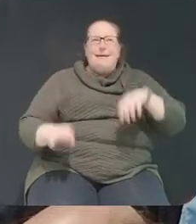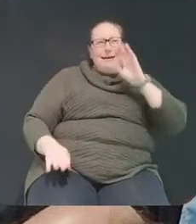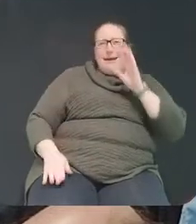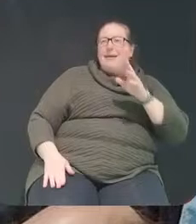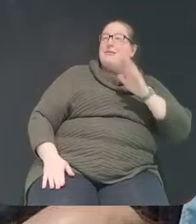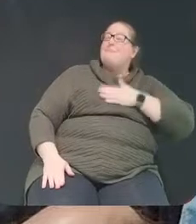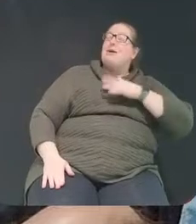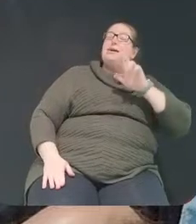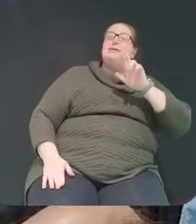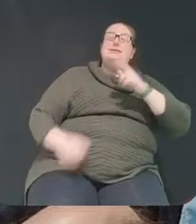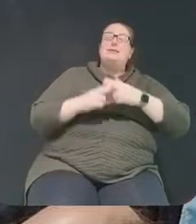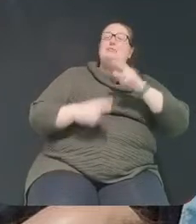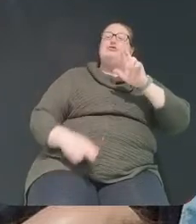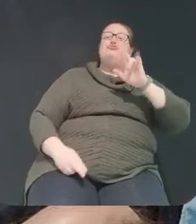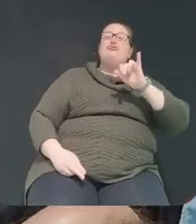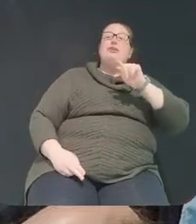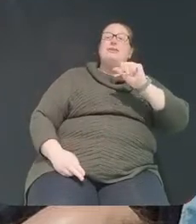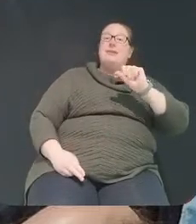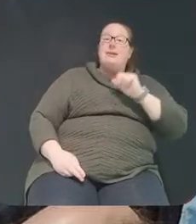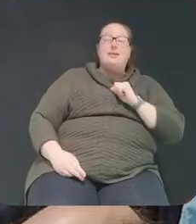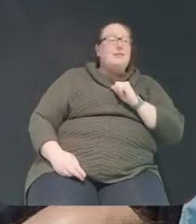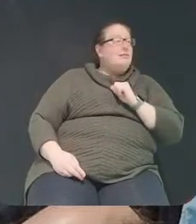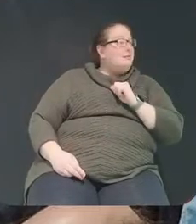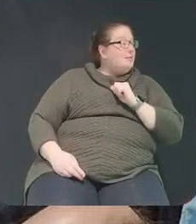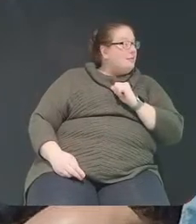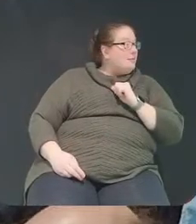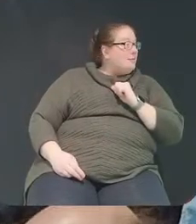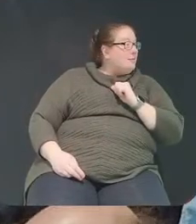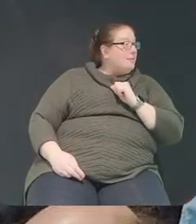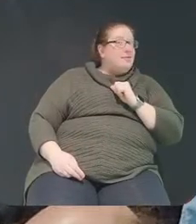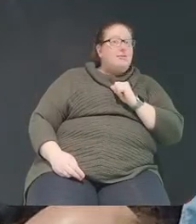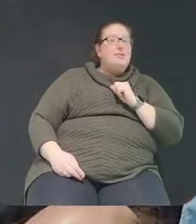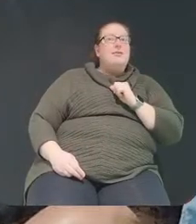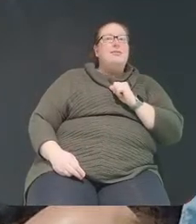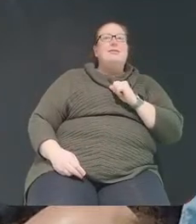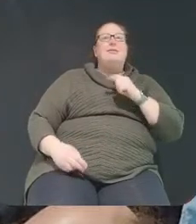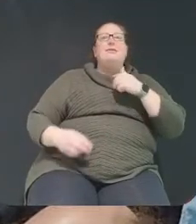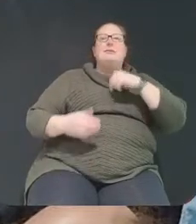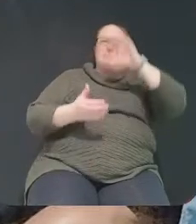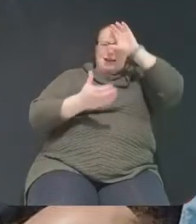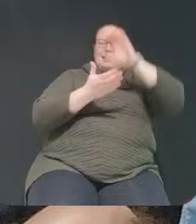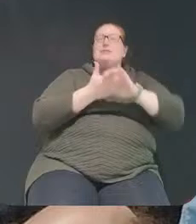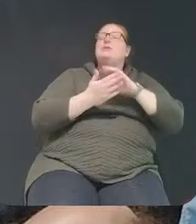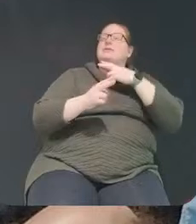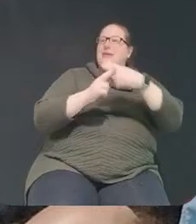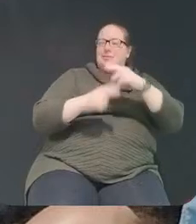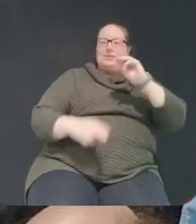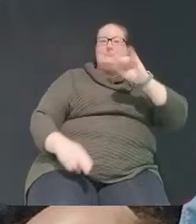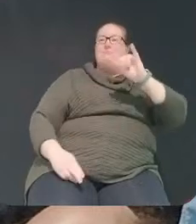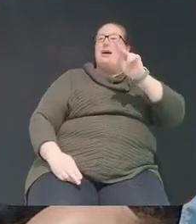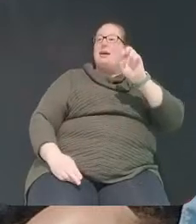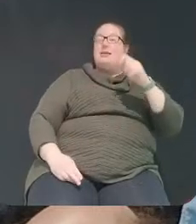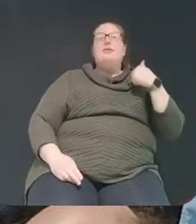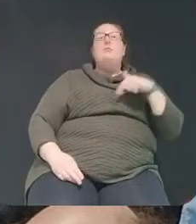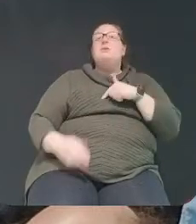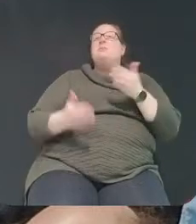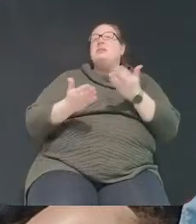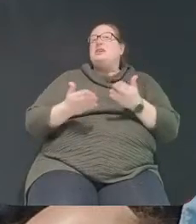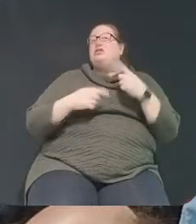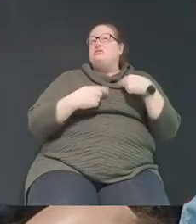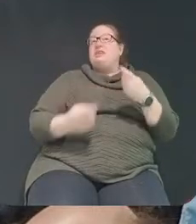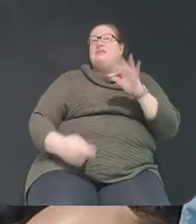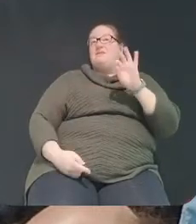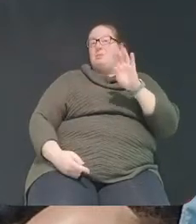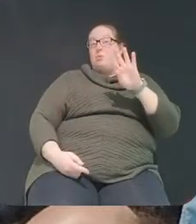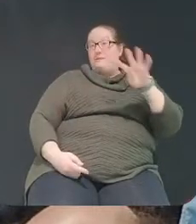Rita Bill. Hi, Rita. My husband is Moses Mike. We, like he said, we've been here since February